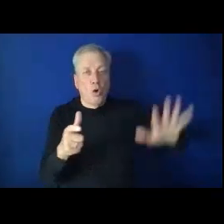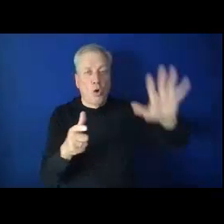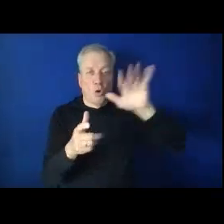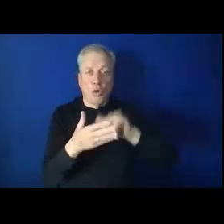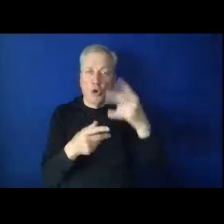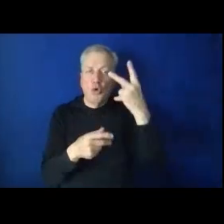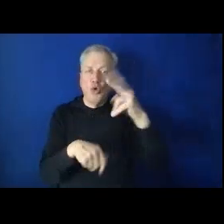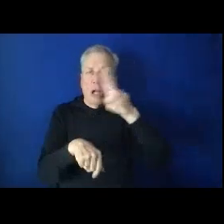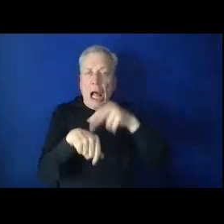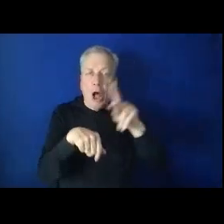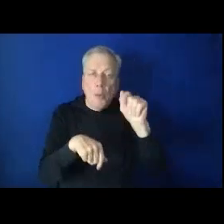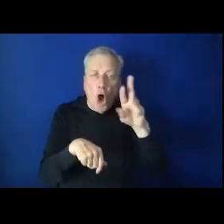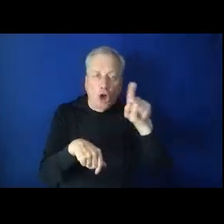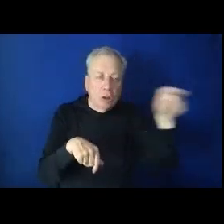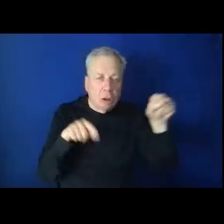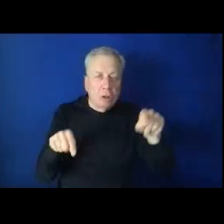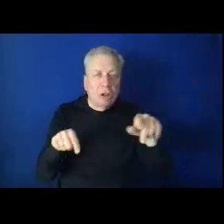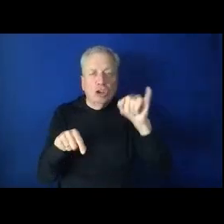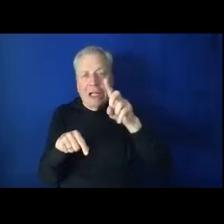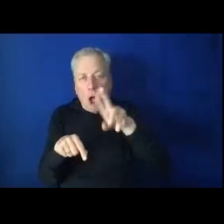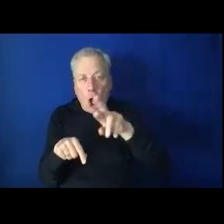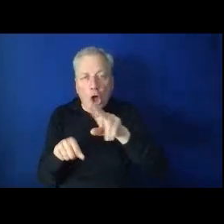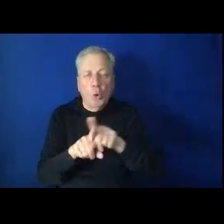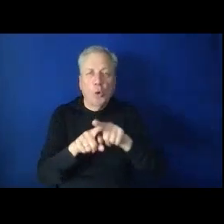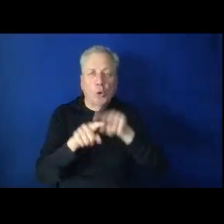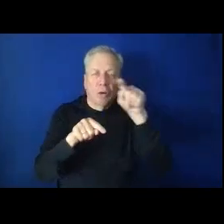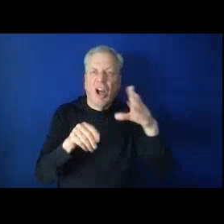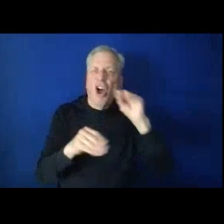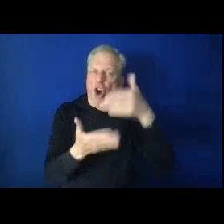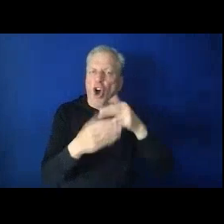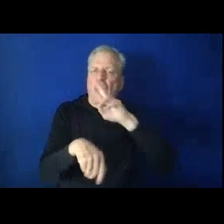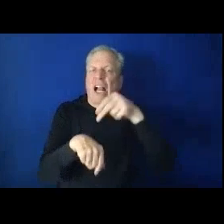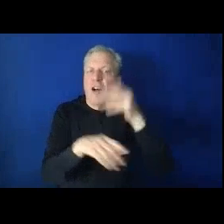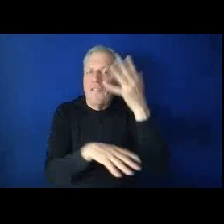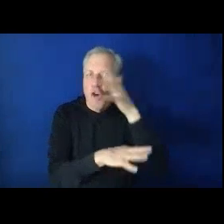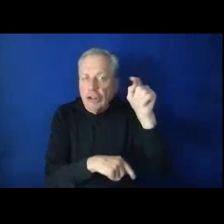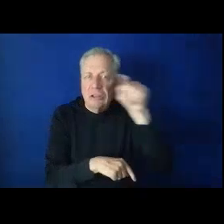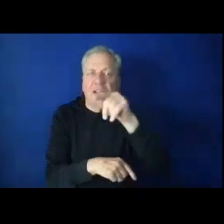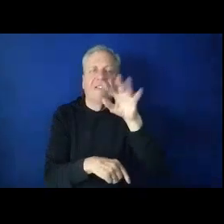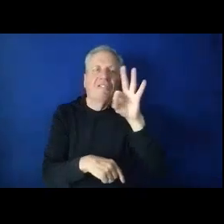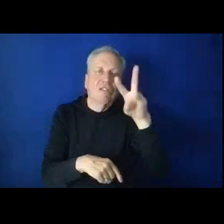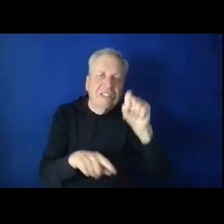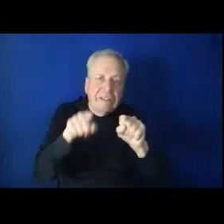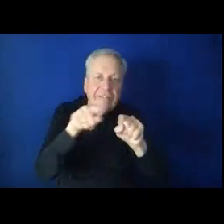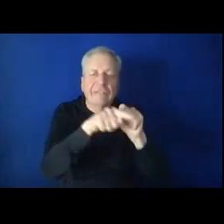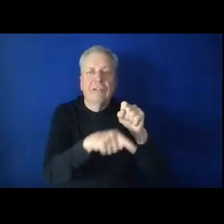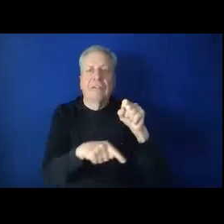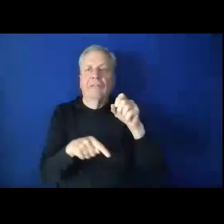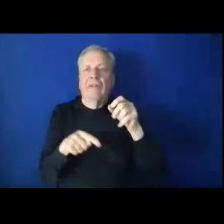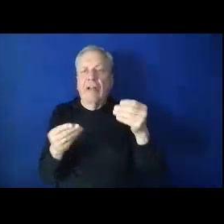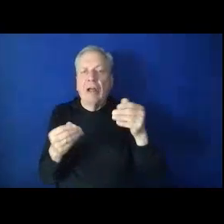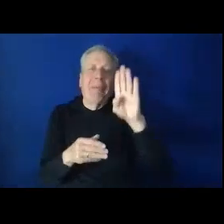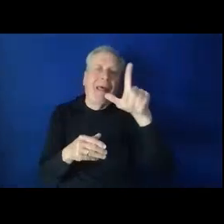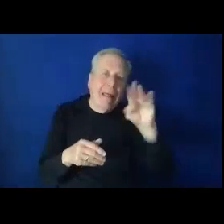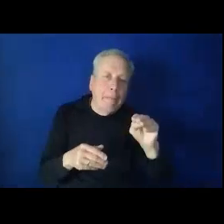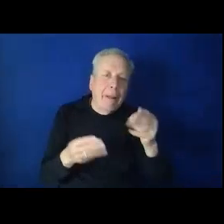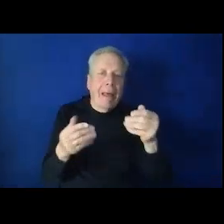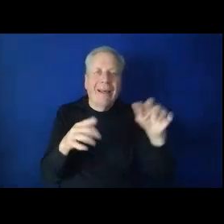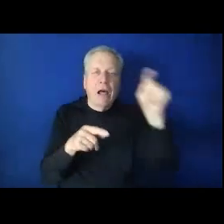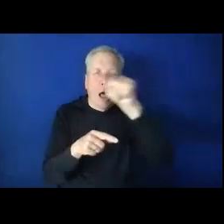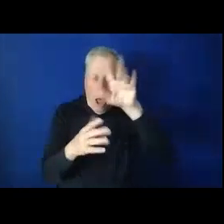in there, well, 3, including JDR, all the national forests. It's got fish and wildlife lands, BLM lands, et cetera. So